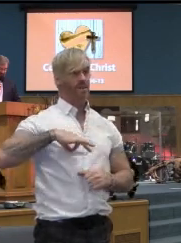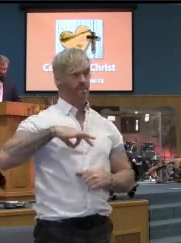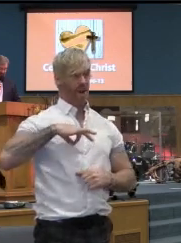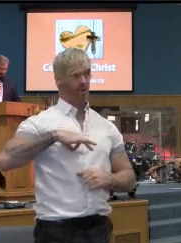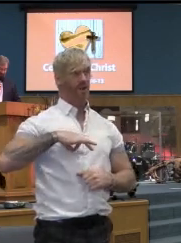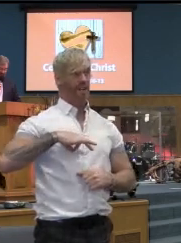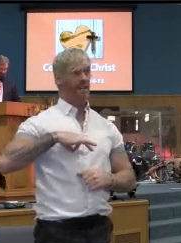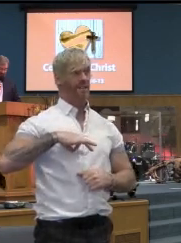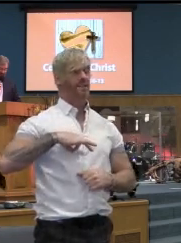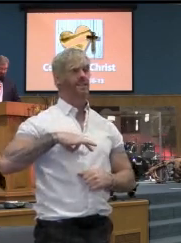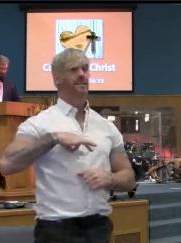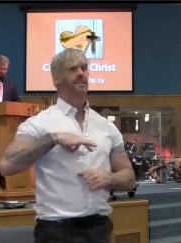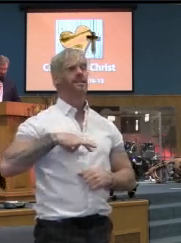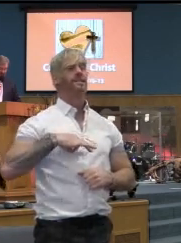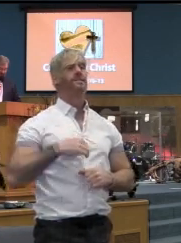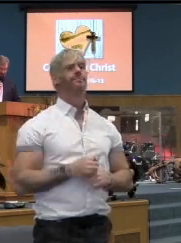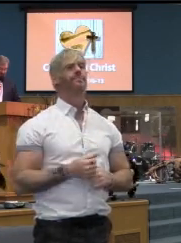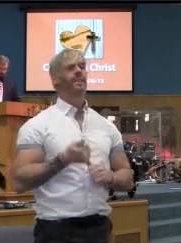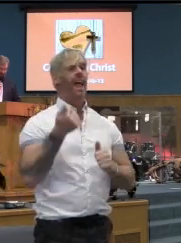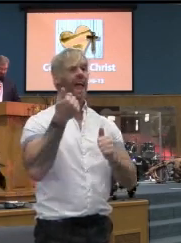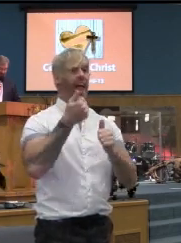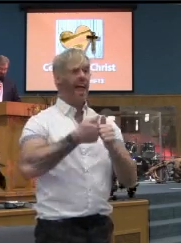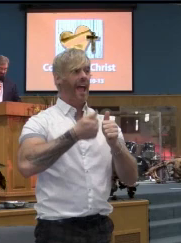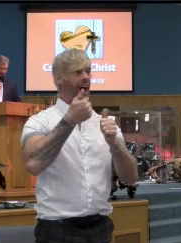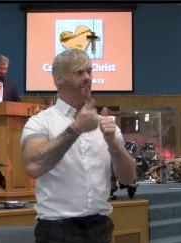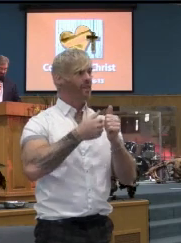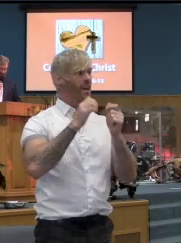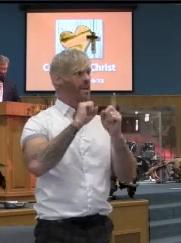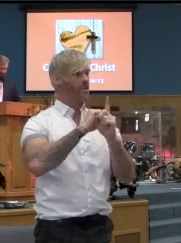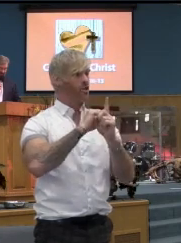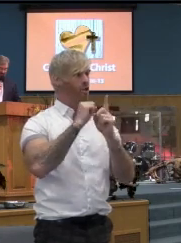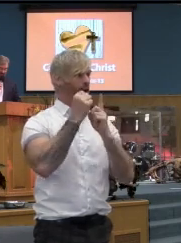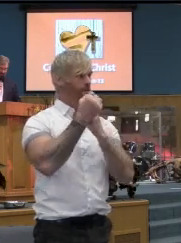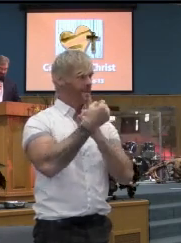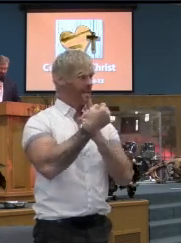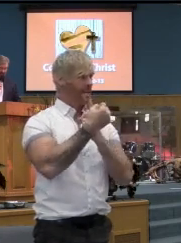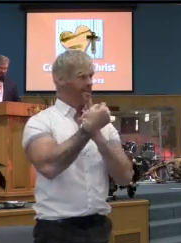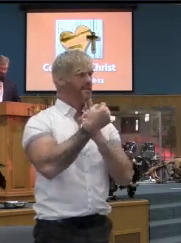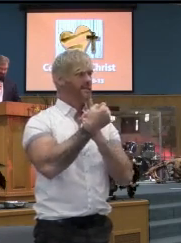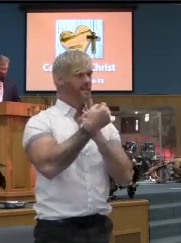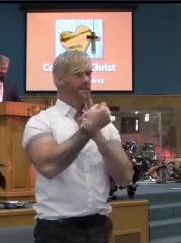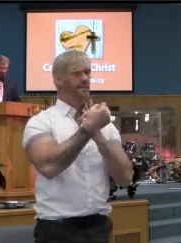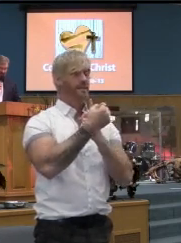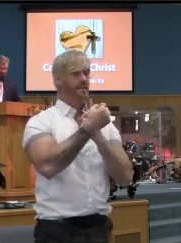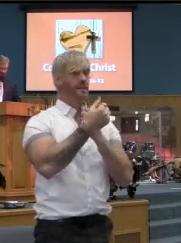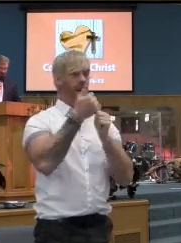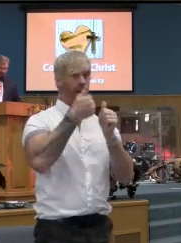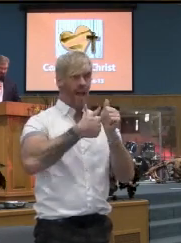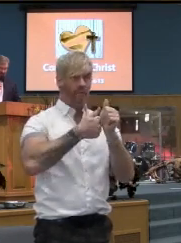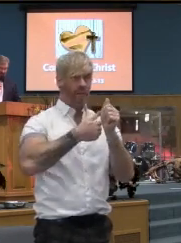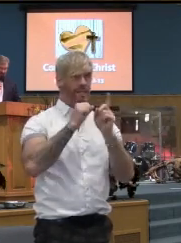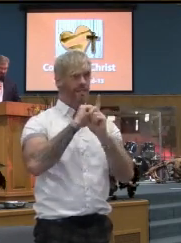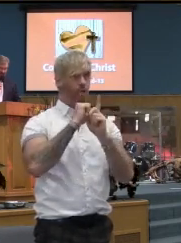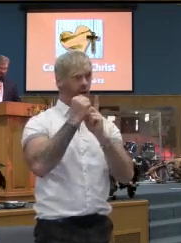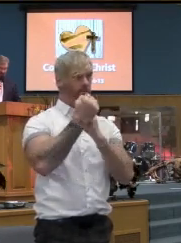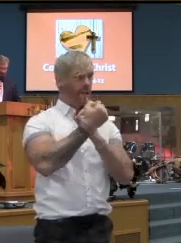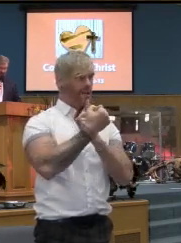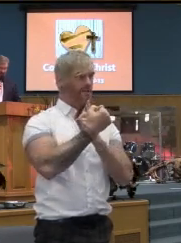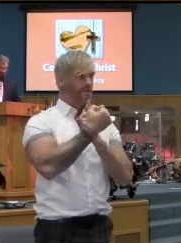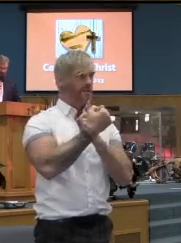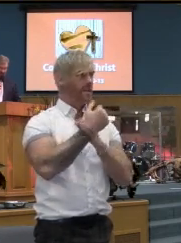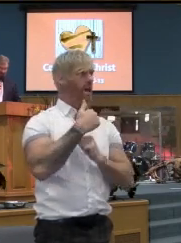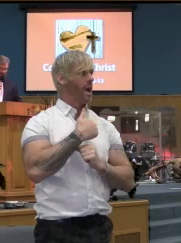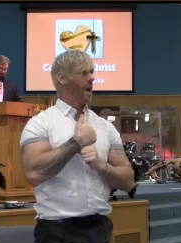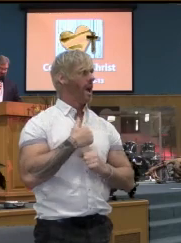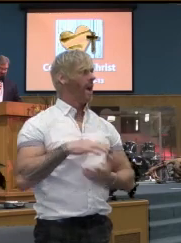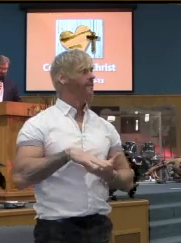In any and every circumstance, look at that, in any and every circumstance, I've